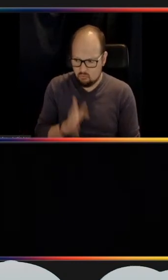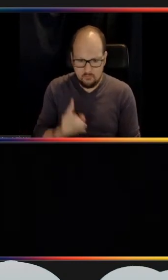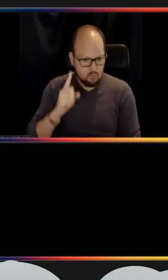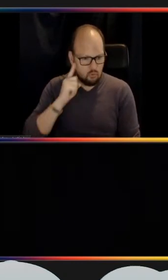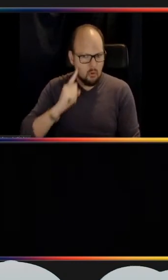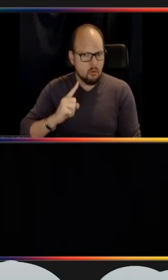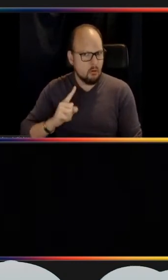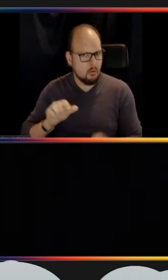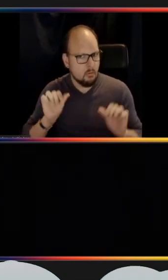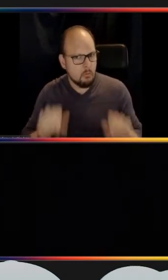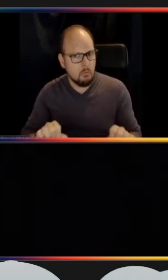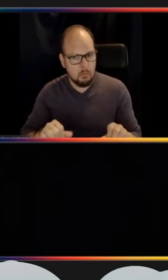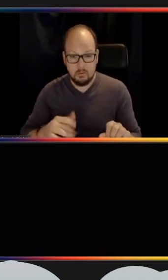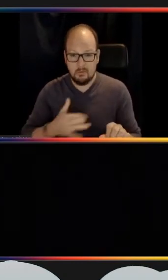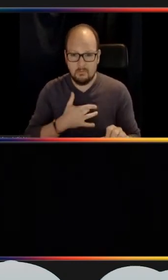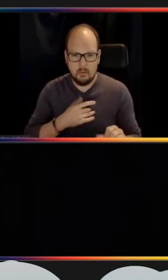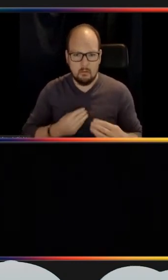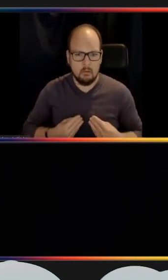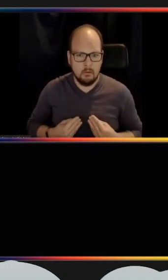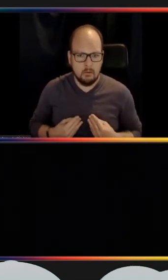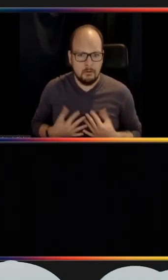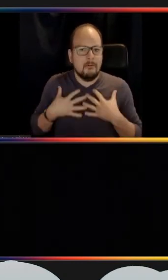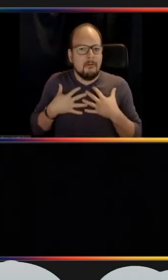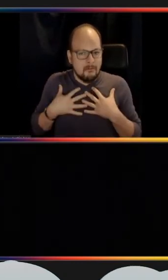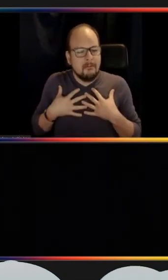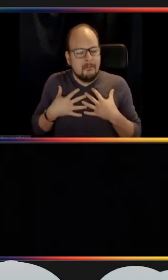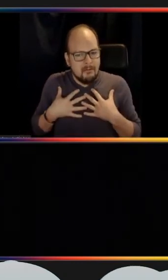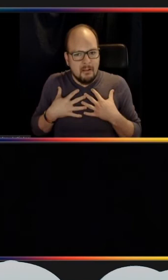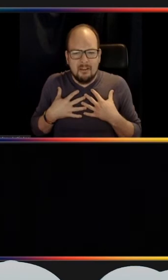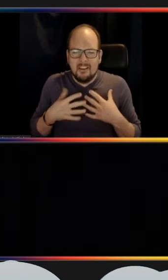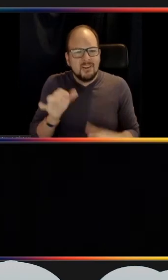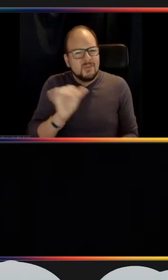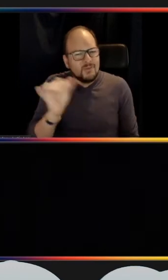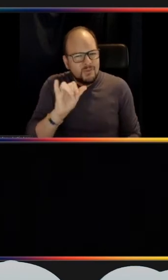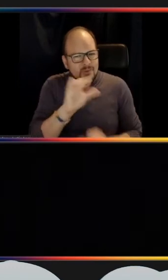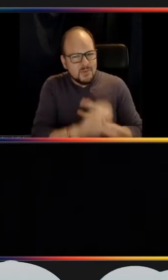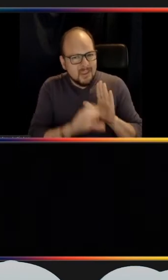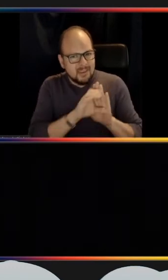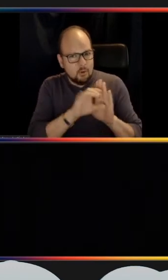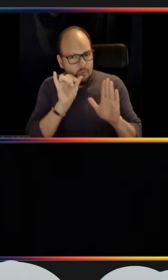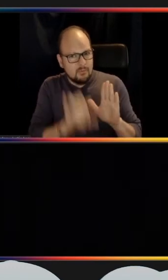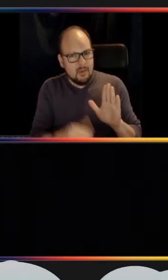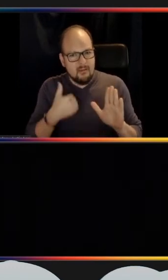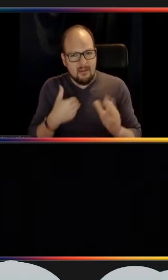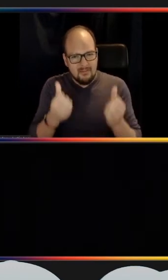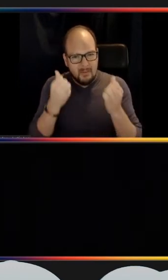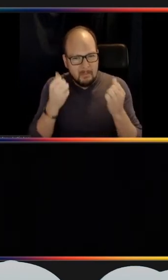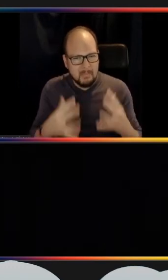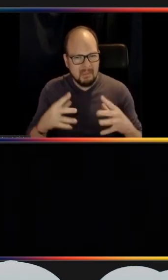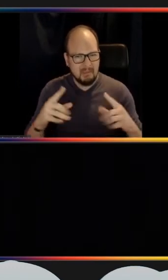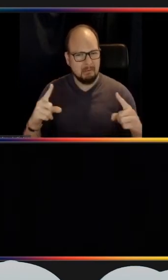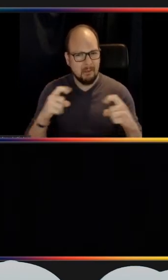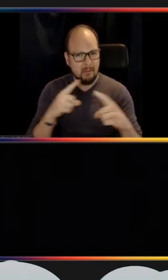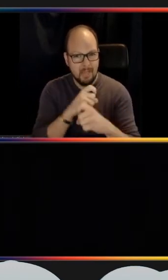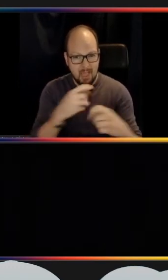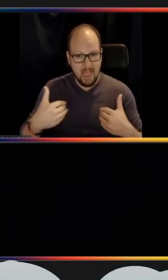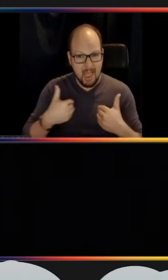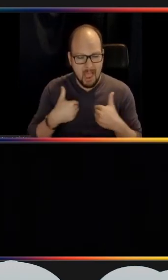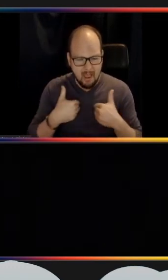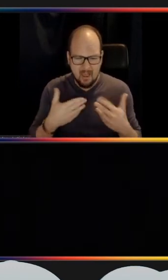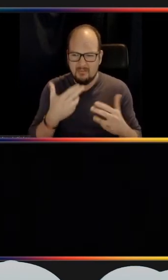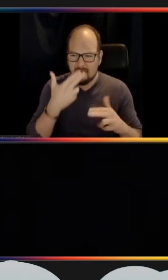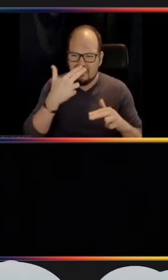And it's also just really fun playing a character that's layered and has a lot to play with and has something to